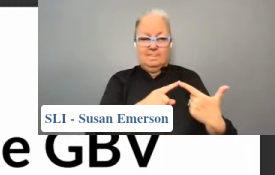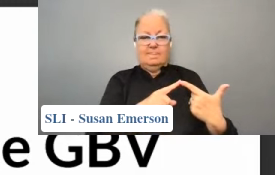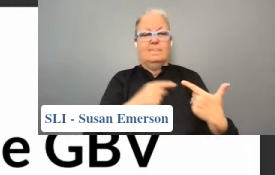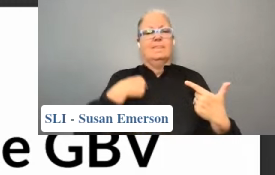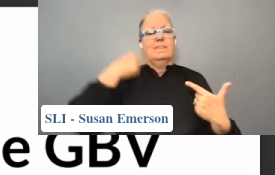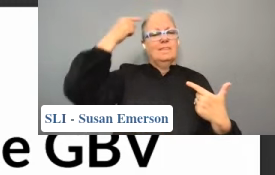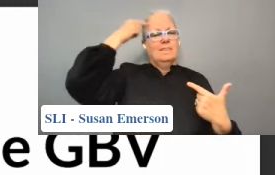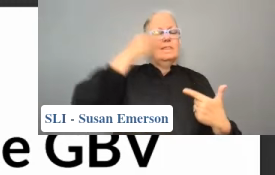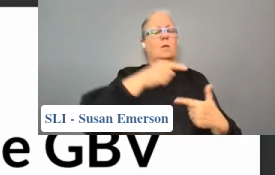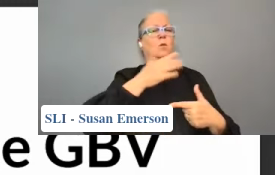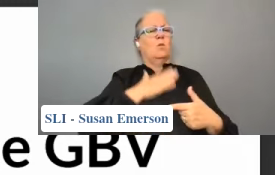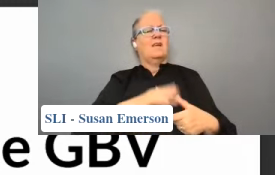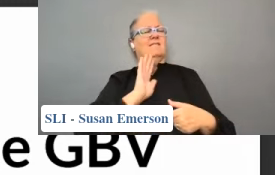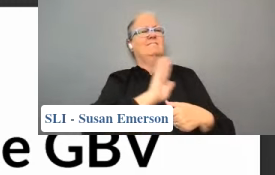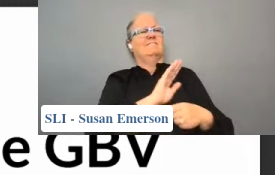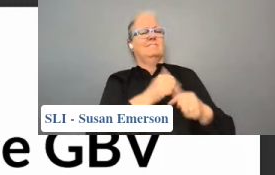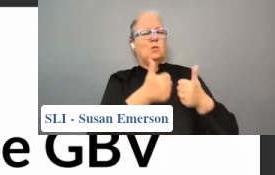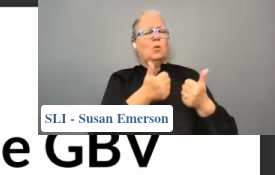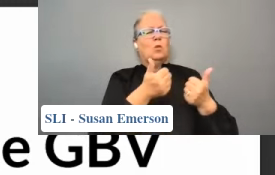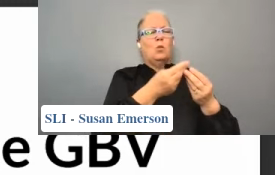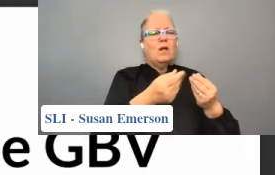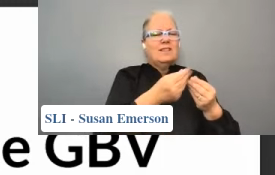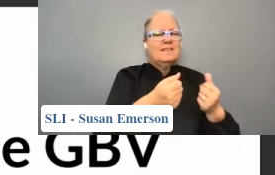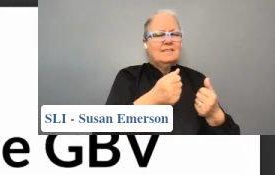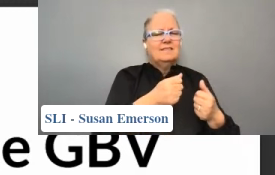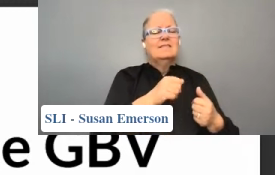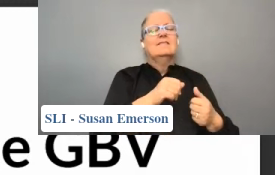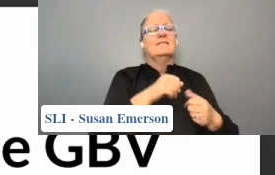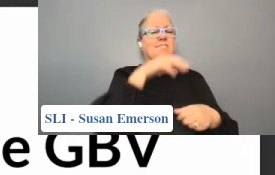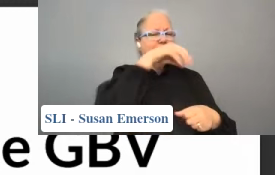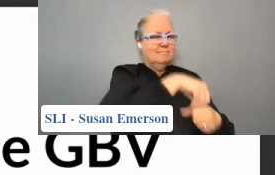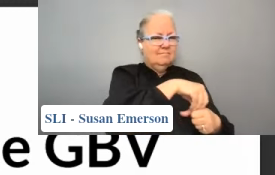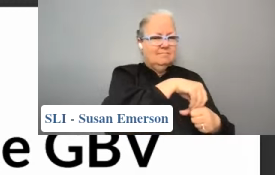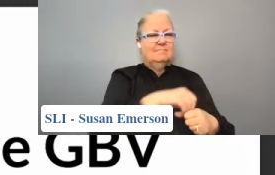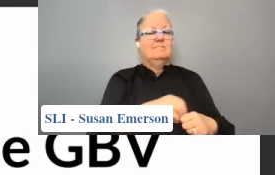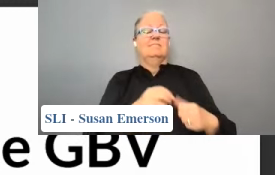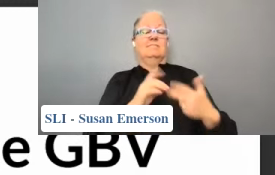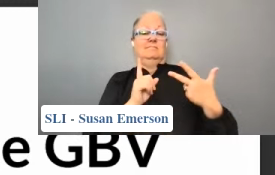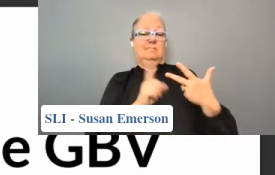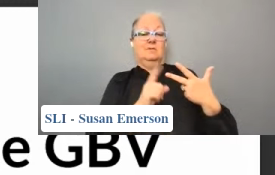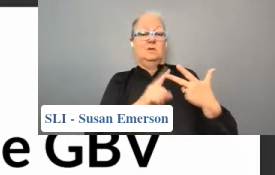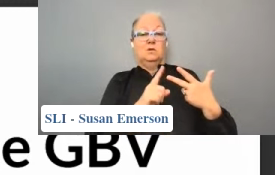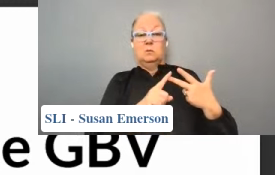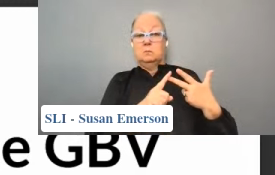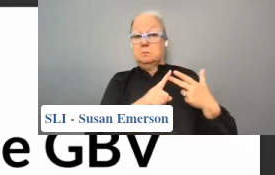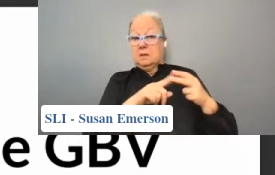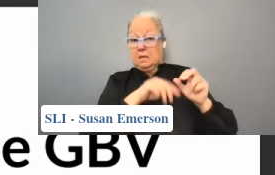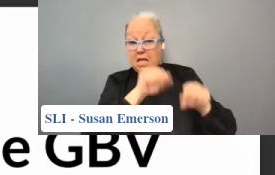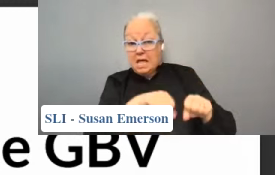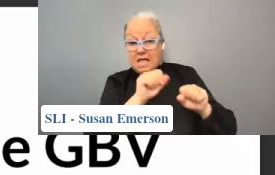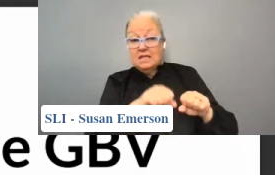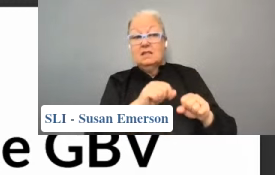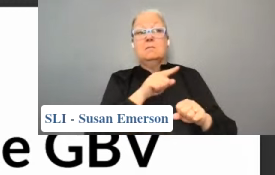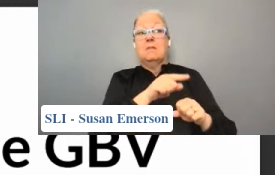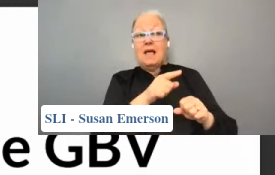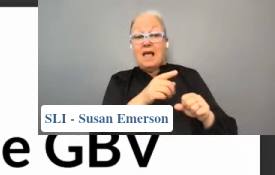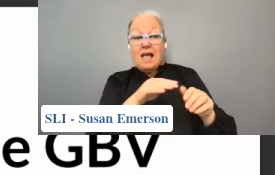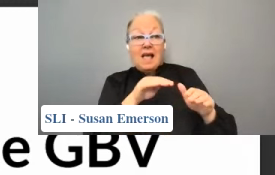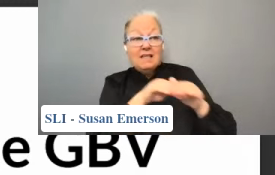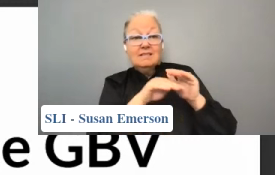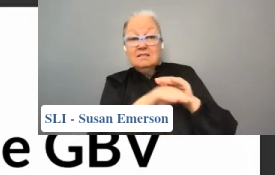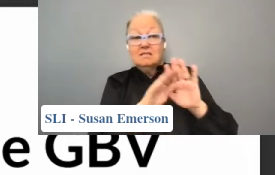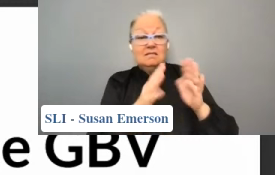adequacy. Third is eligibility and access. So the need to sort of decrease processing times. If a